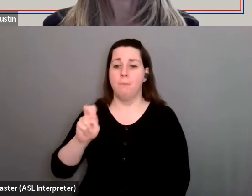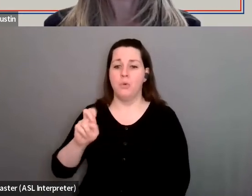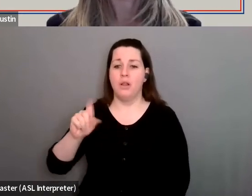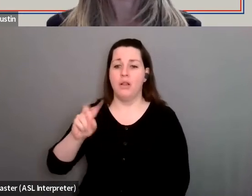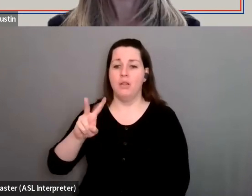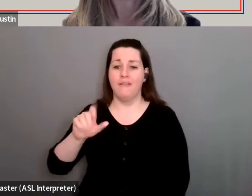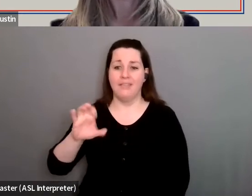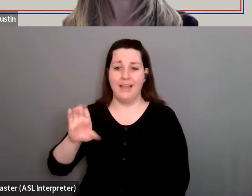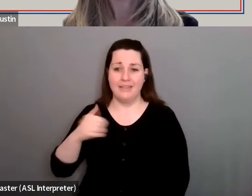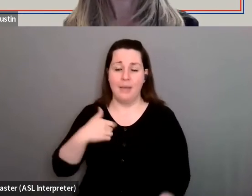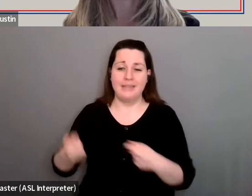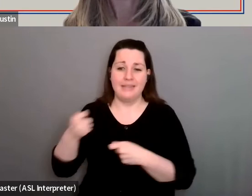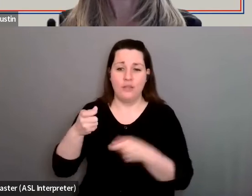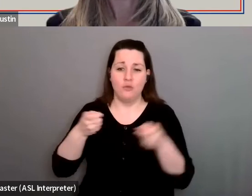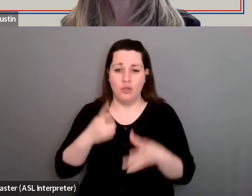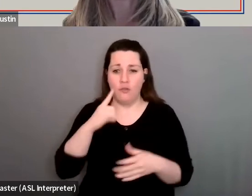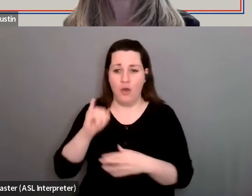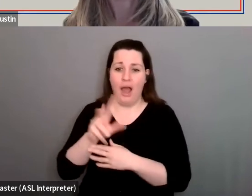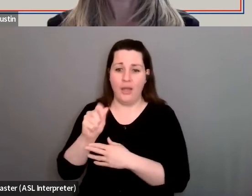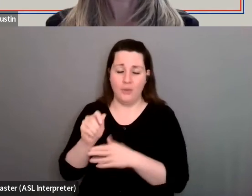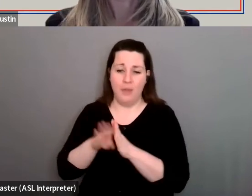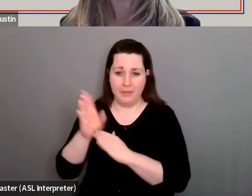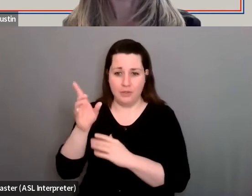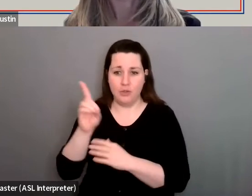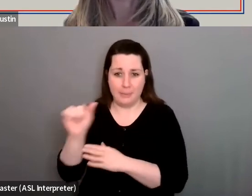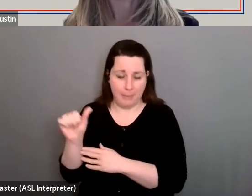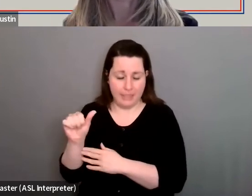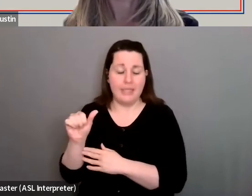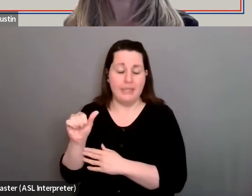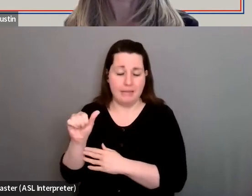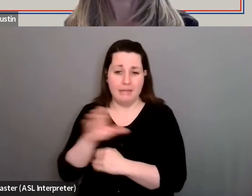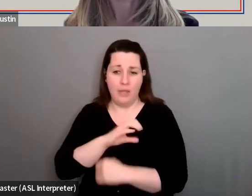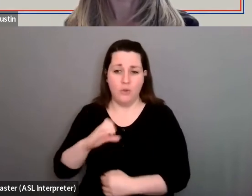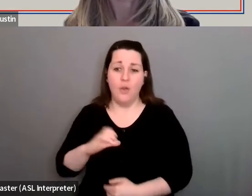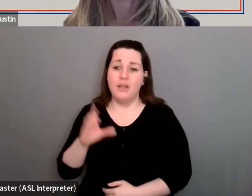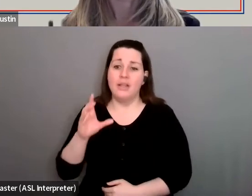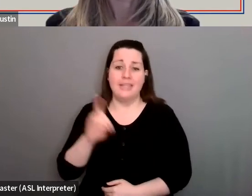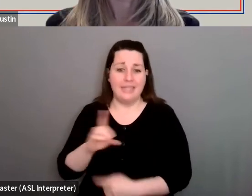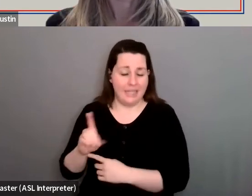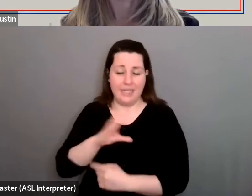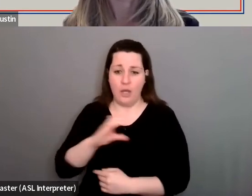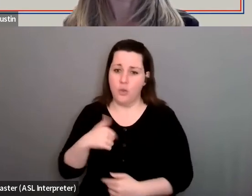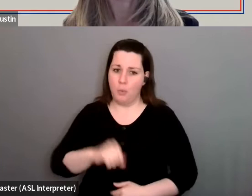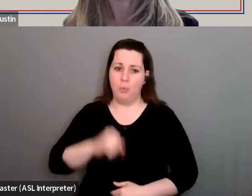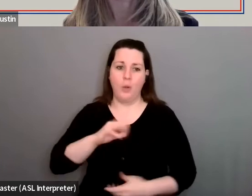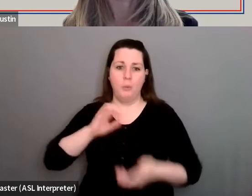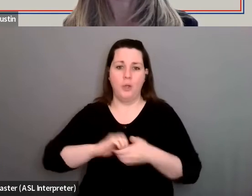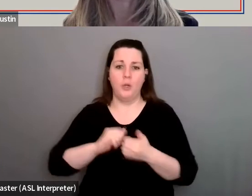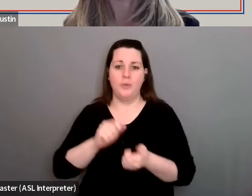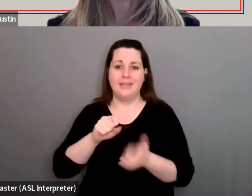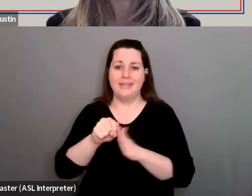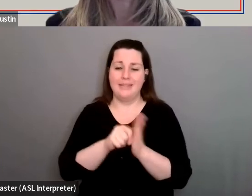Director of the Iowa Developmental Disabilities Council, and the DD Council is proud to partner with our State Treasurer's Office to promote